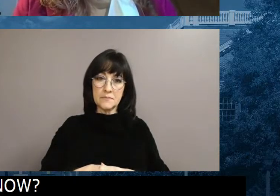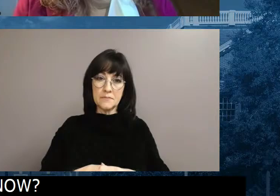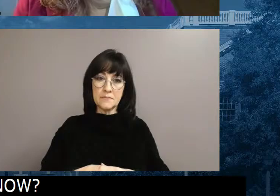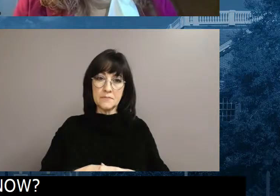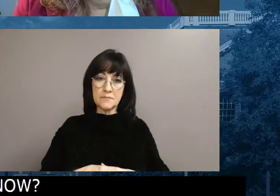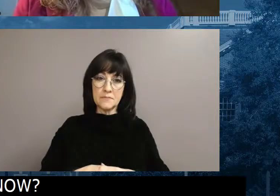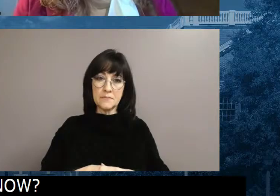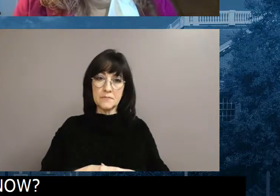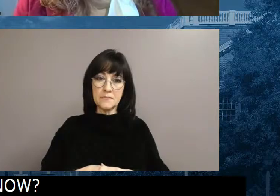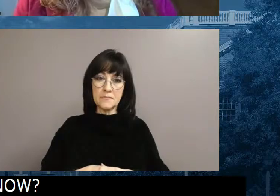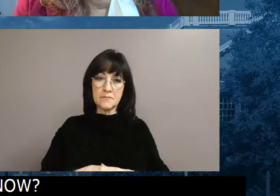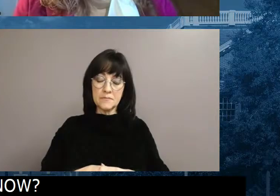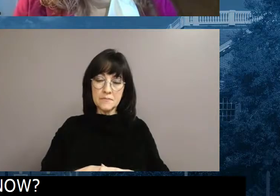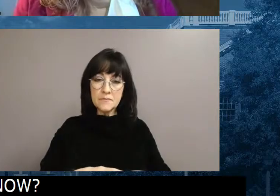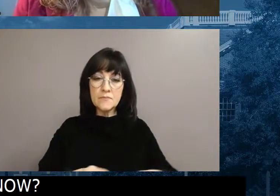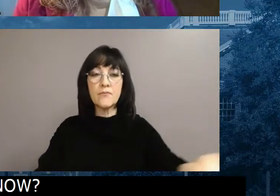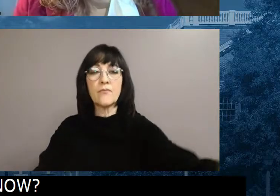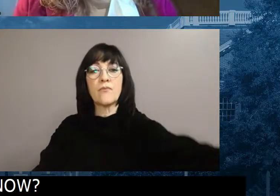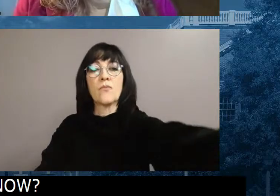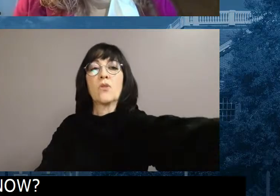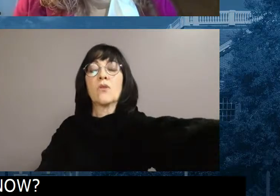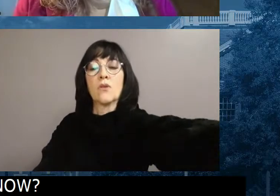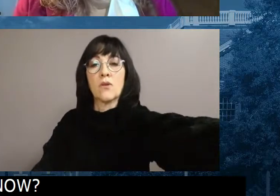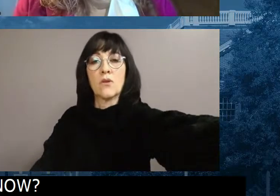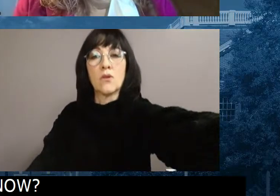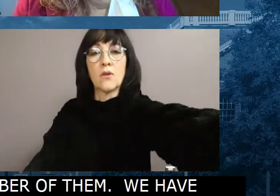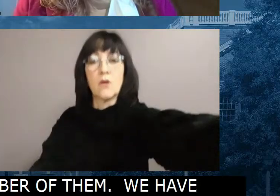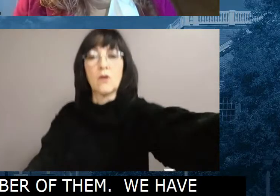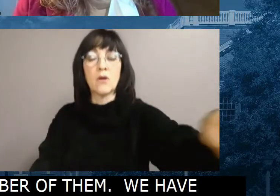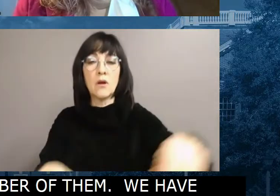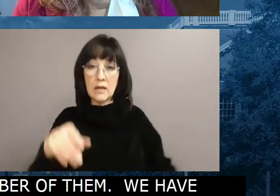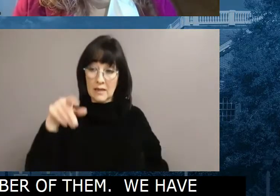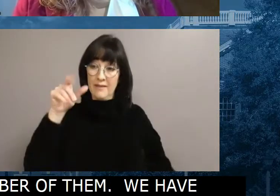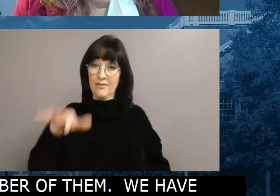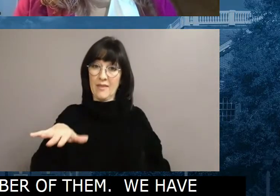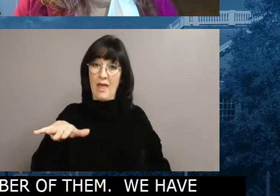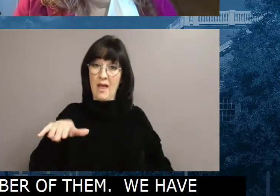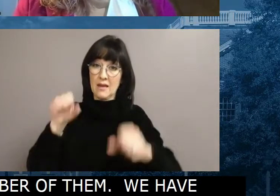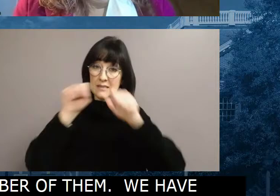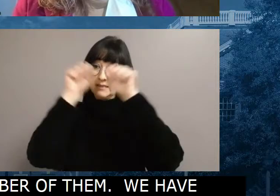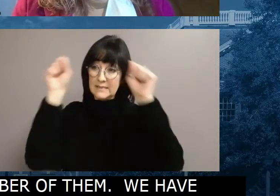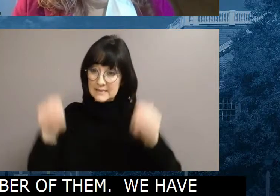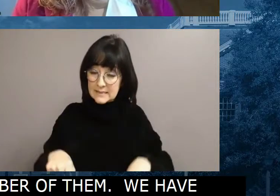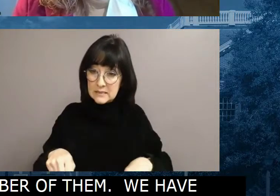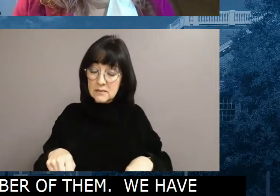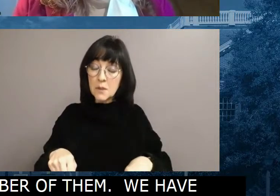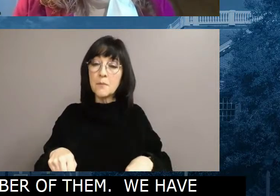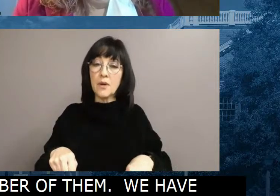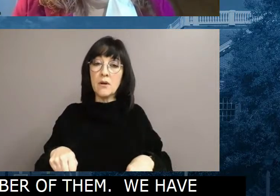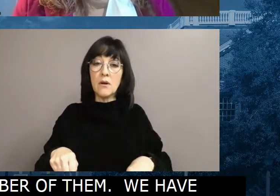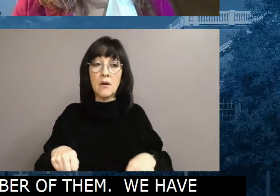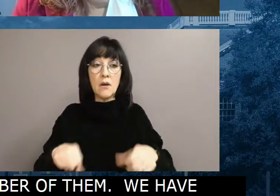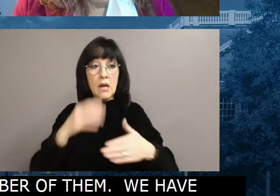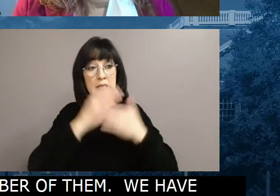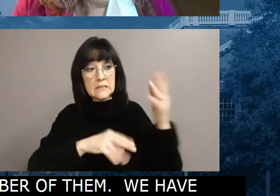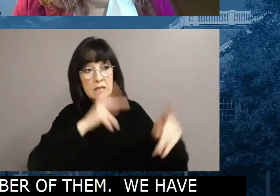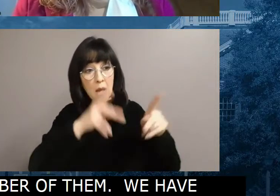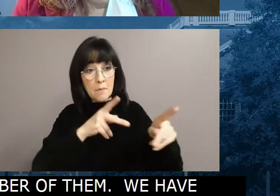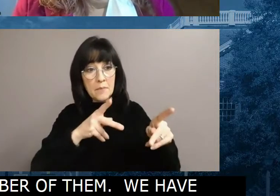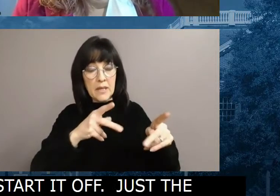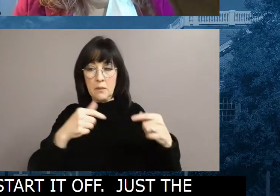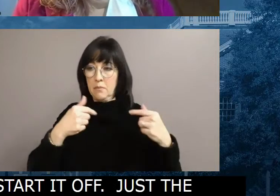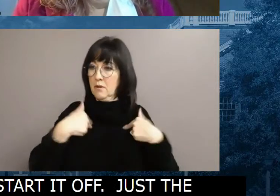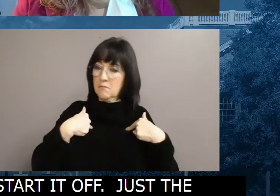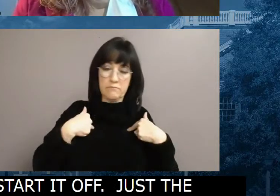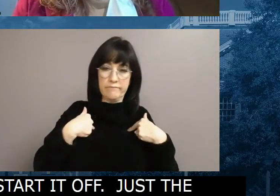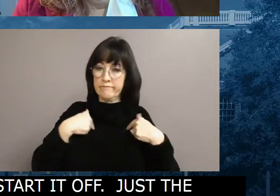the existing system. So many limitations. People had to make judgments. Were you eligible? Weren't you eligible? Whether you can sign